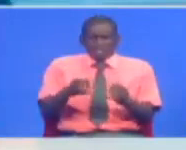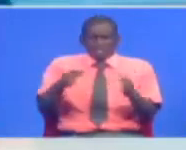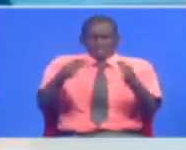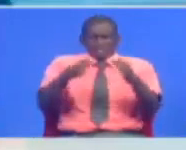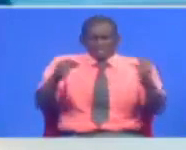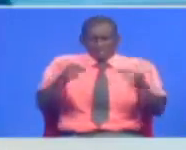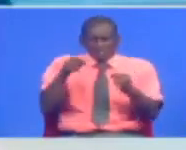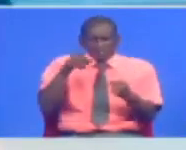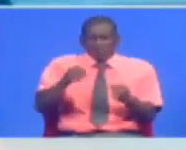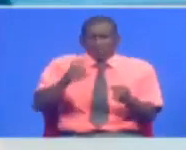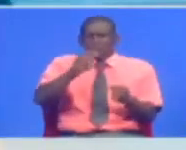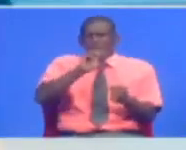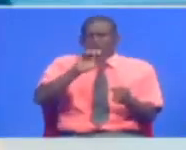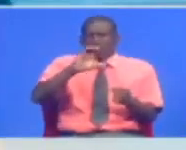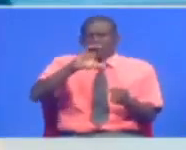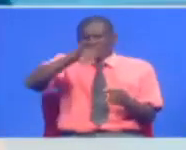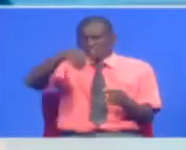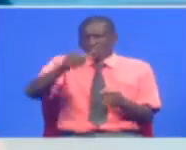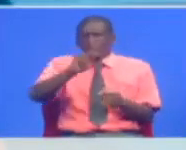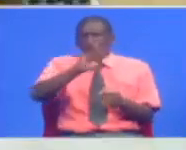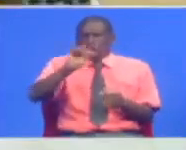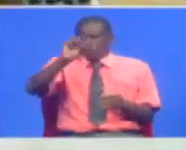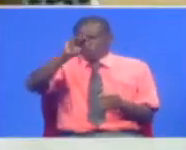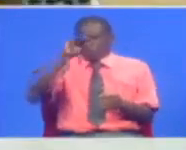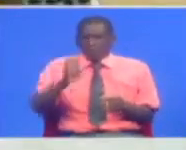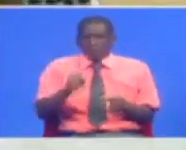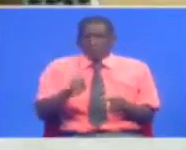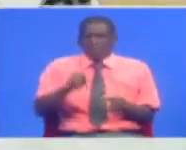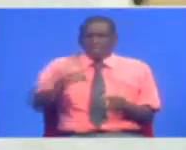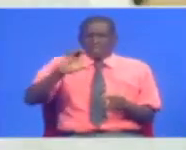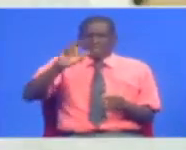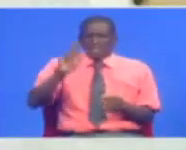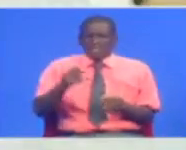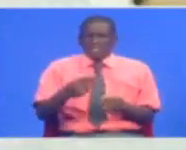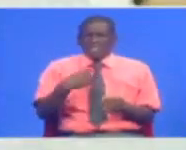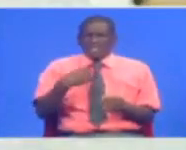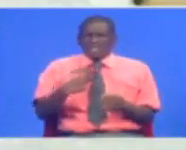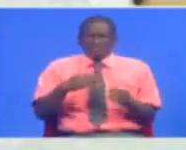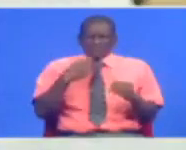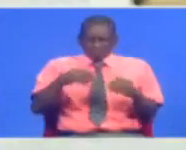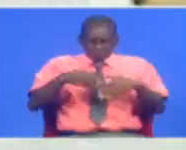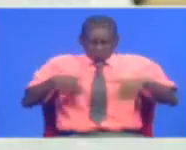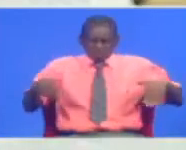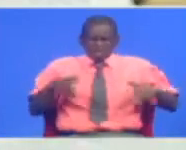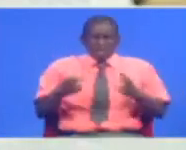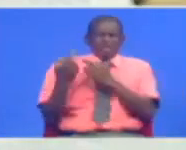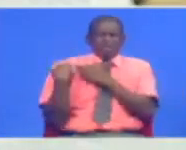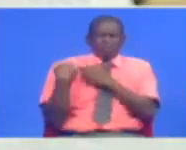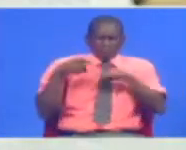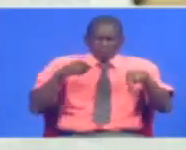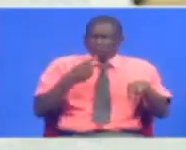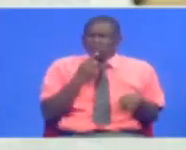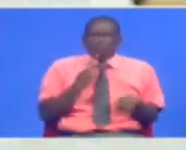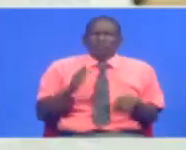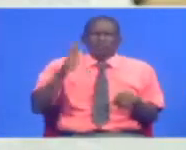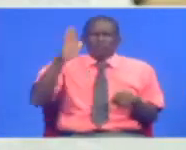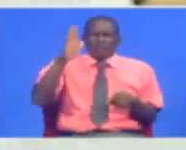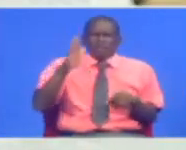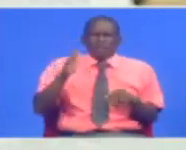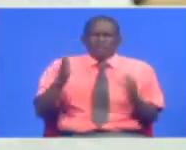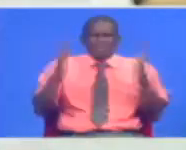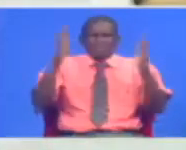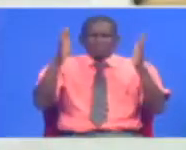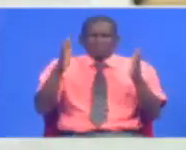statement. The CJ has recused herself of any responsibility in today's swearing-in ceremony